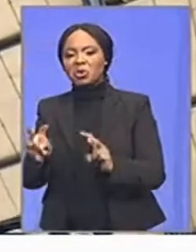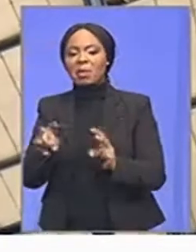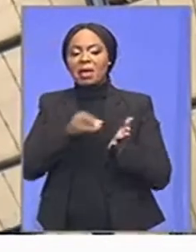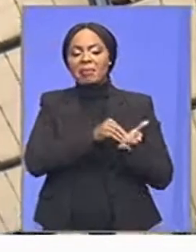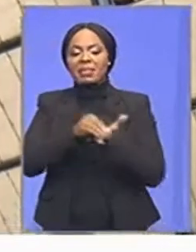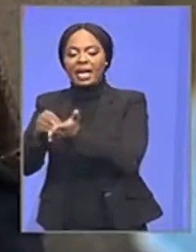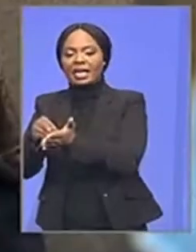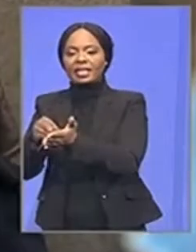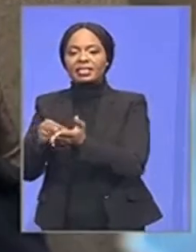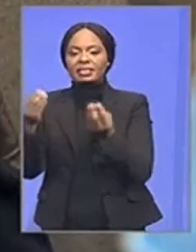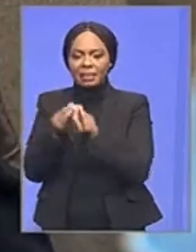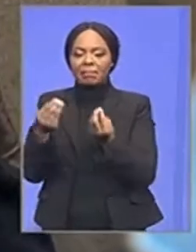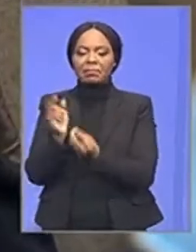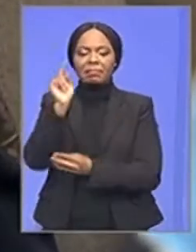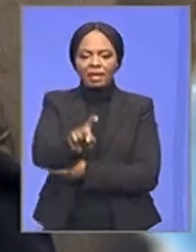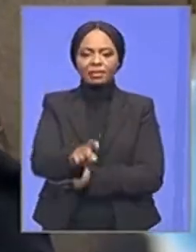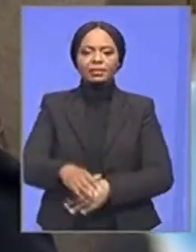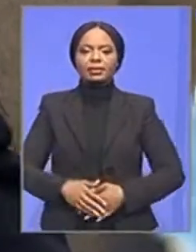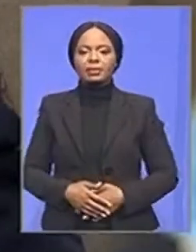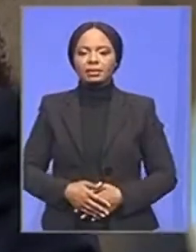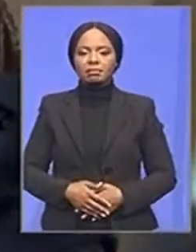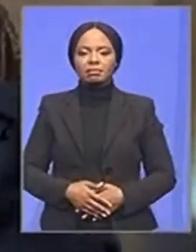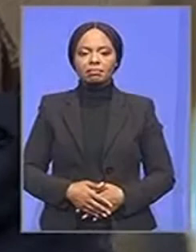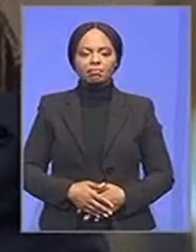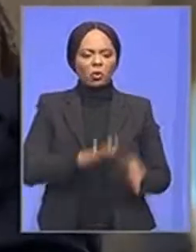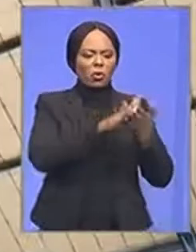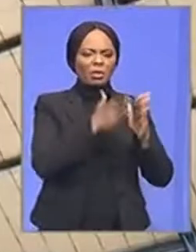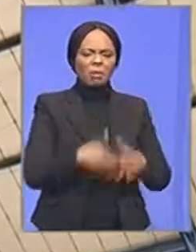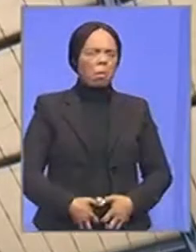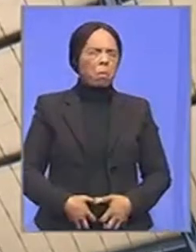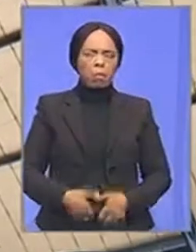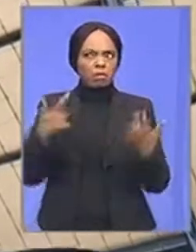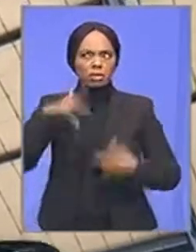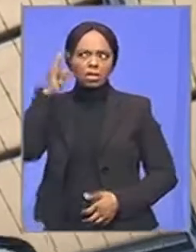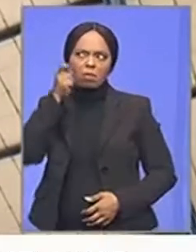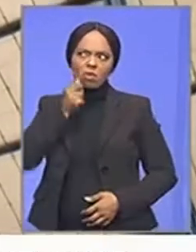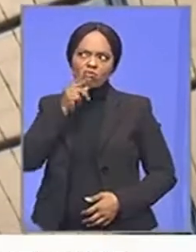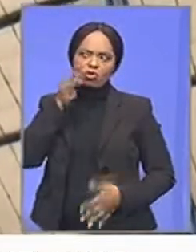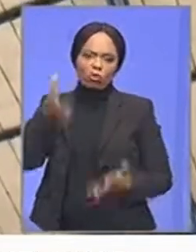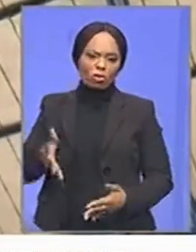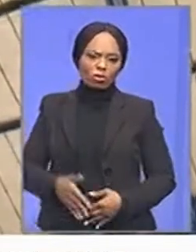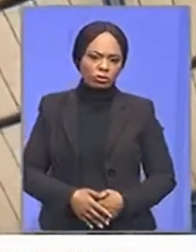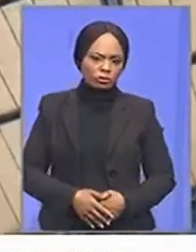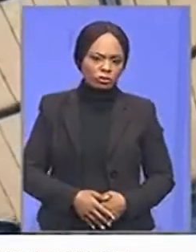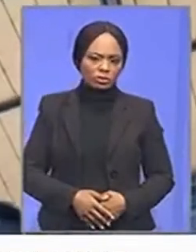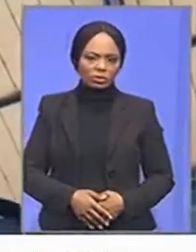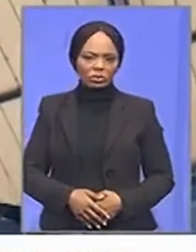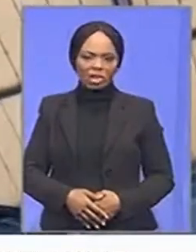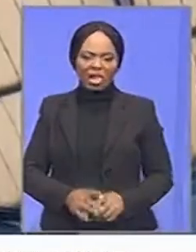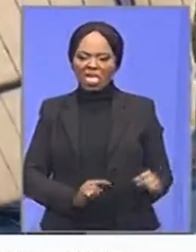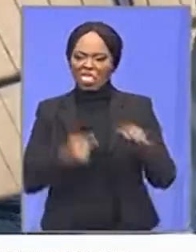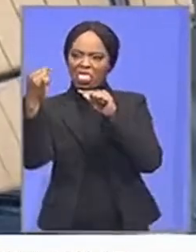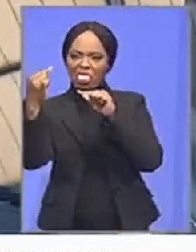le expectations seo ga se sa amogelwa gabotse ke badudi However, no. We've given